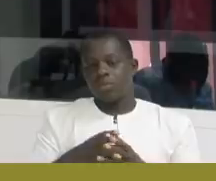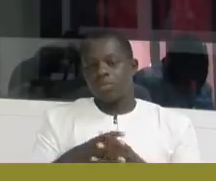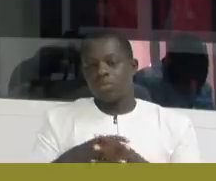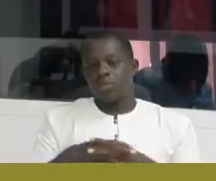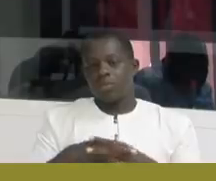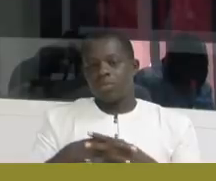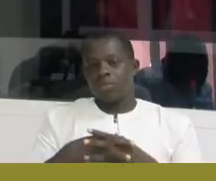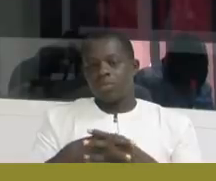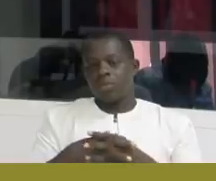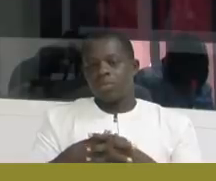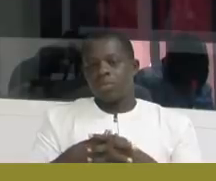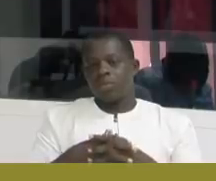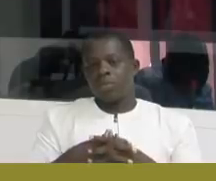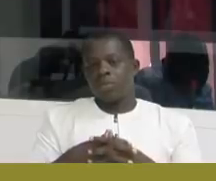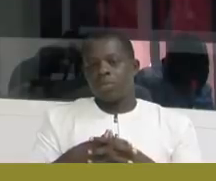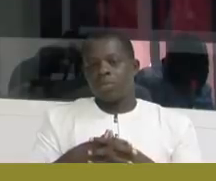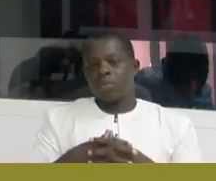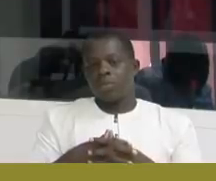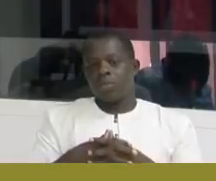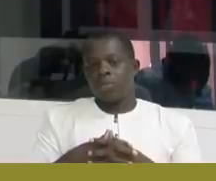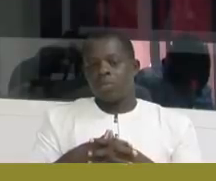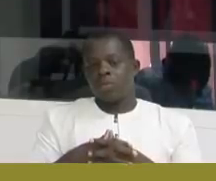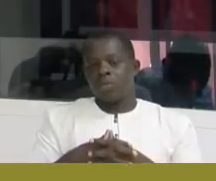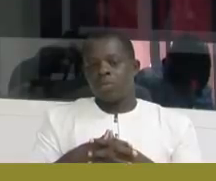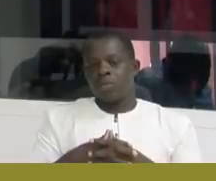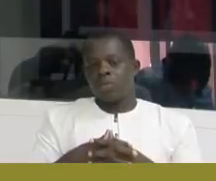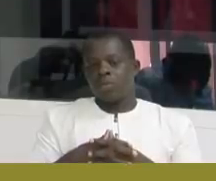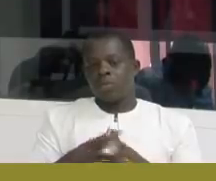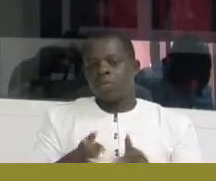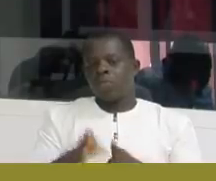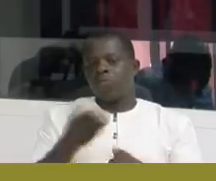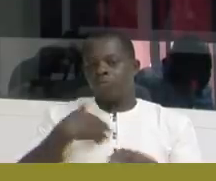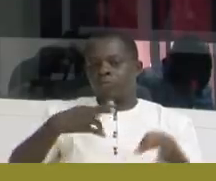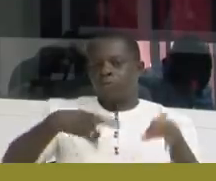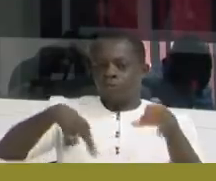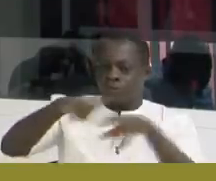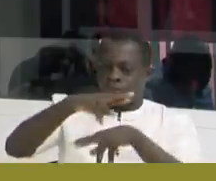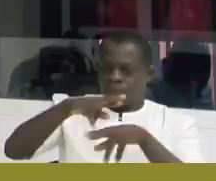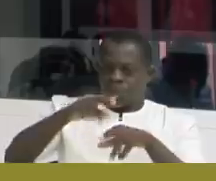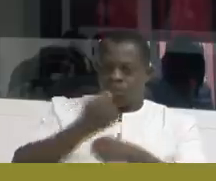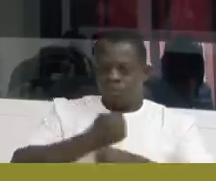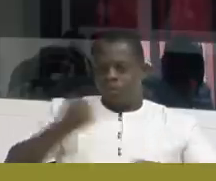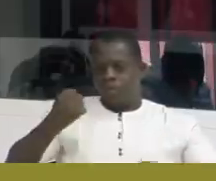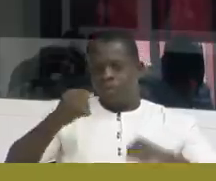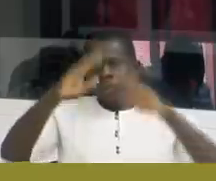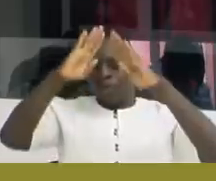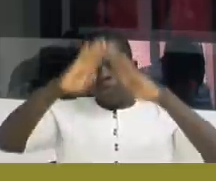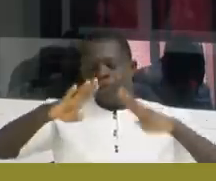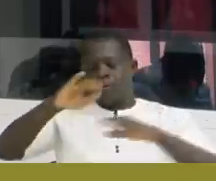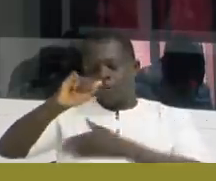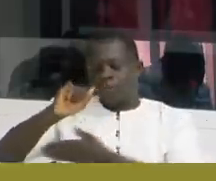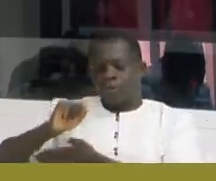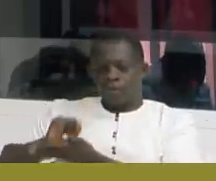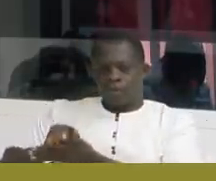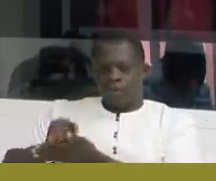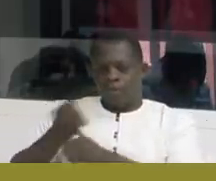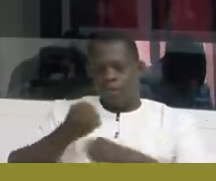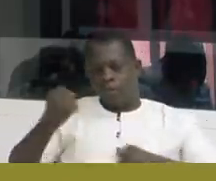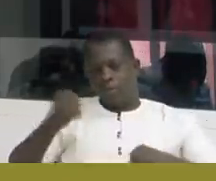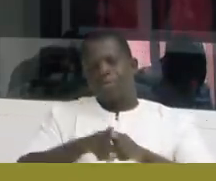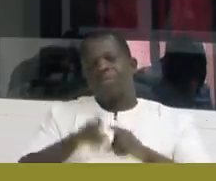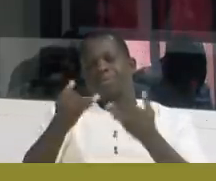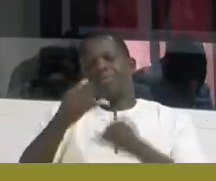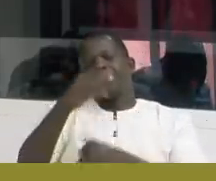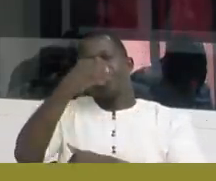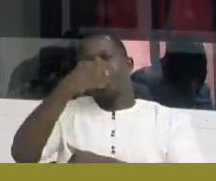he was to return this to the armory in State House where they belongs to. And he, Edward Singhateh, on